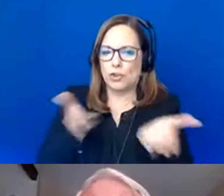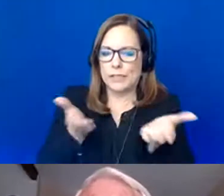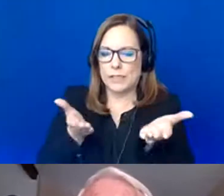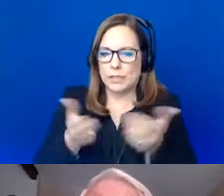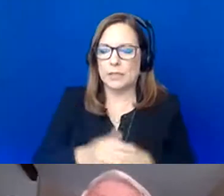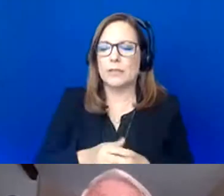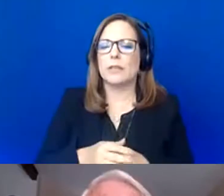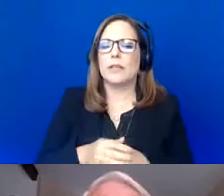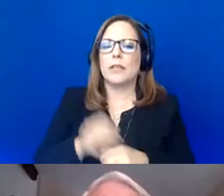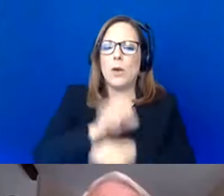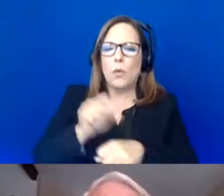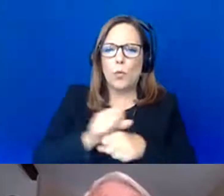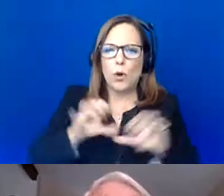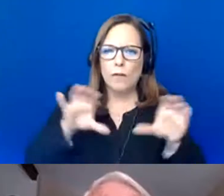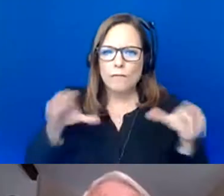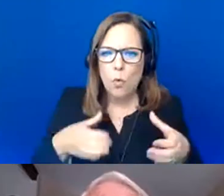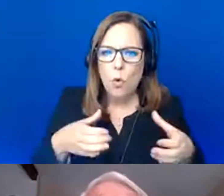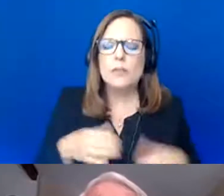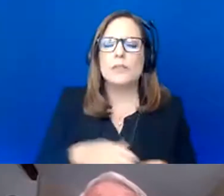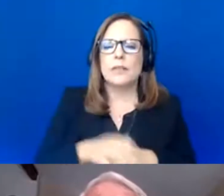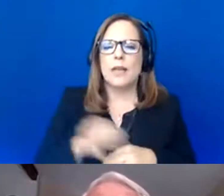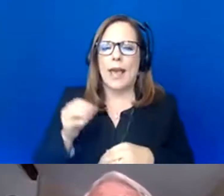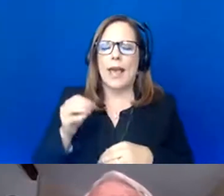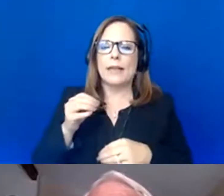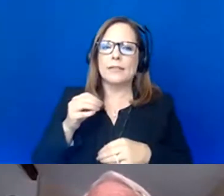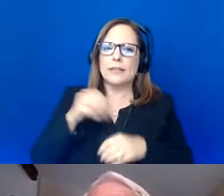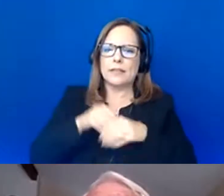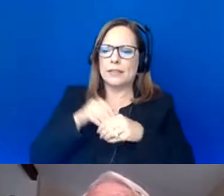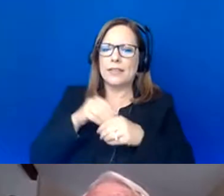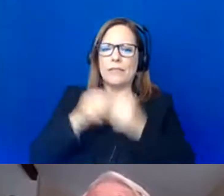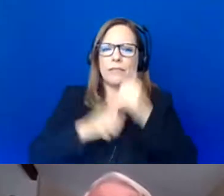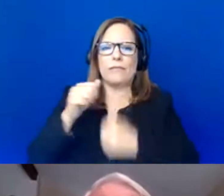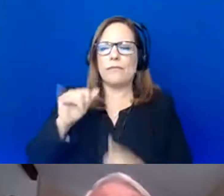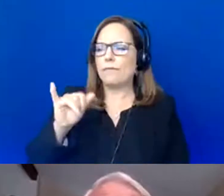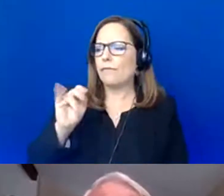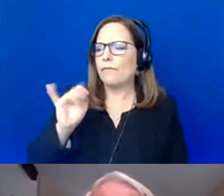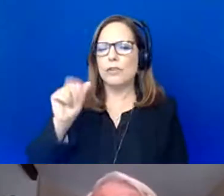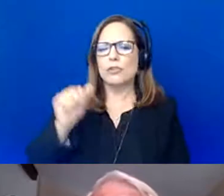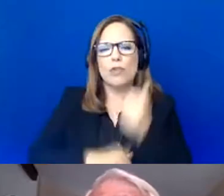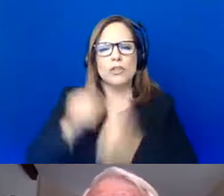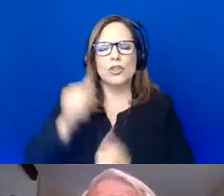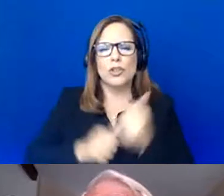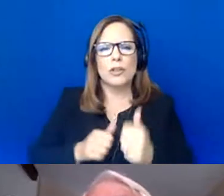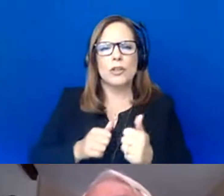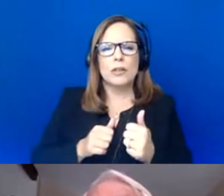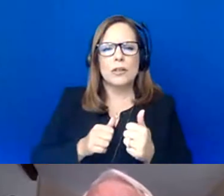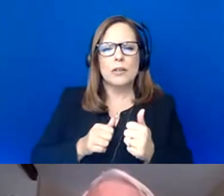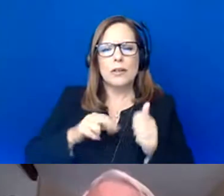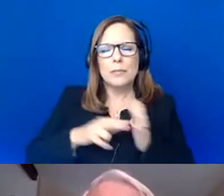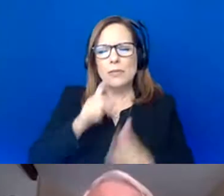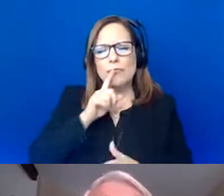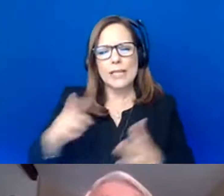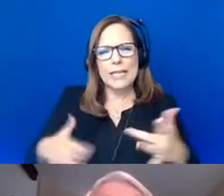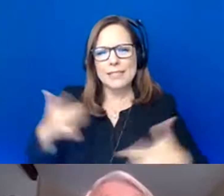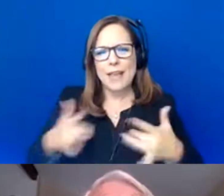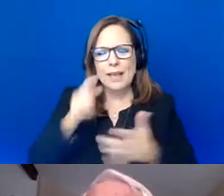in infrastructure. These are exciting times, and I'm hopeful about the